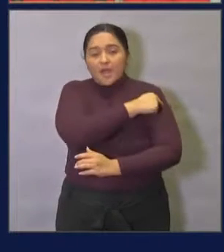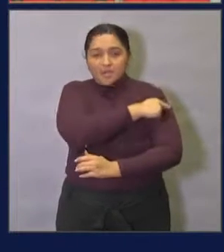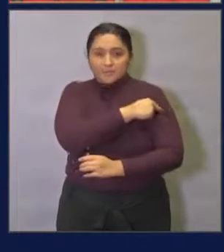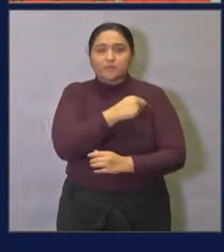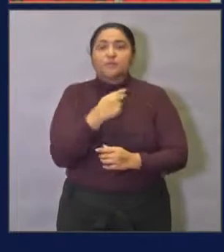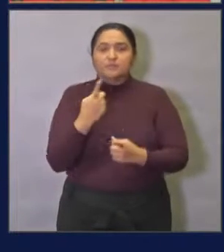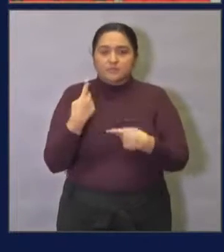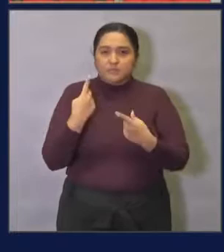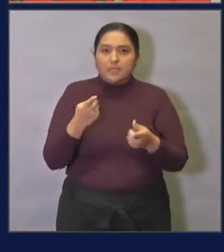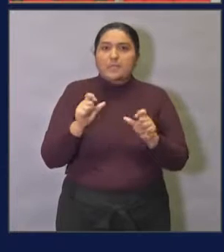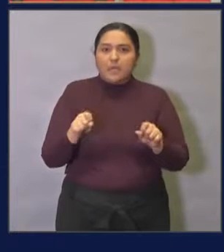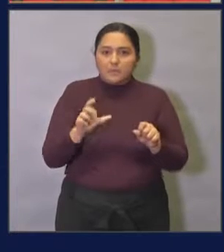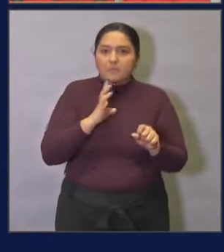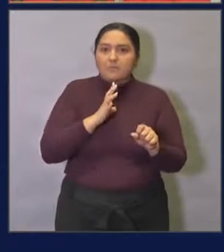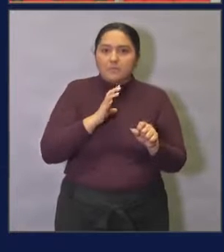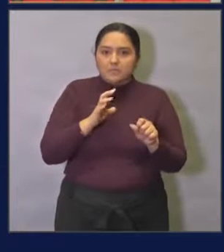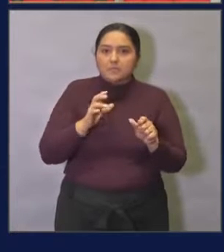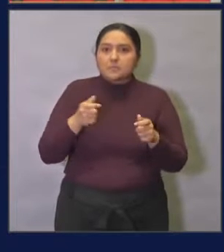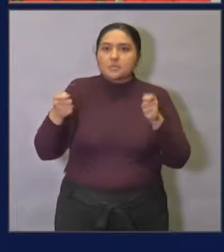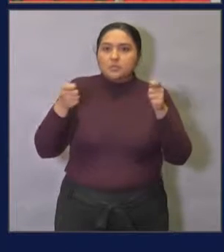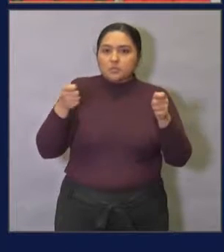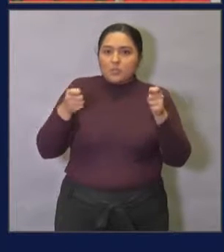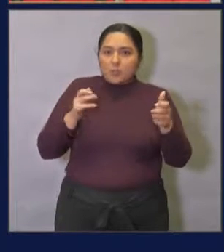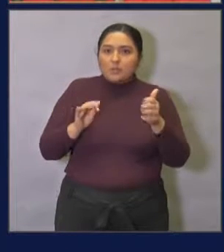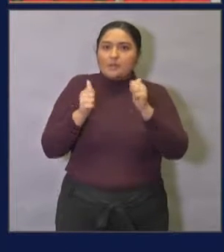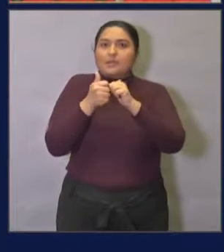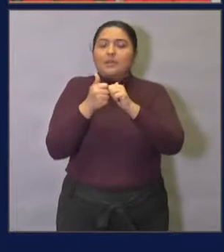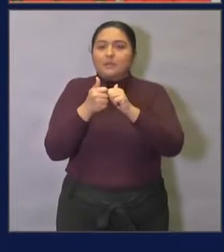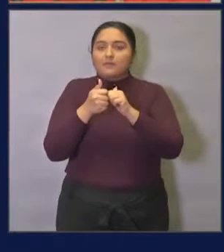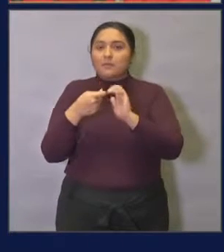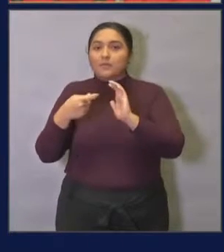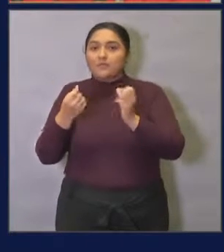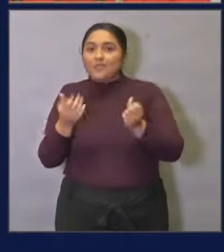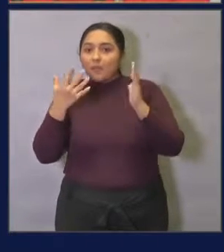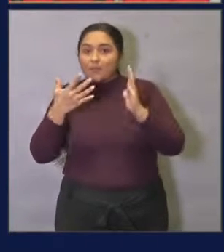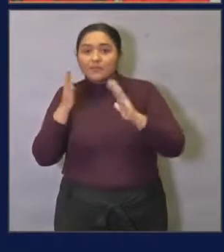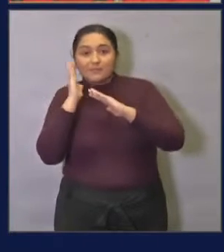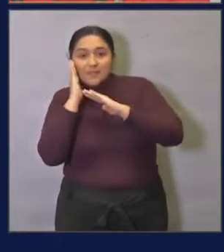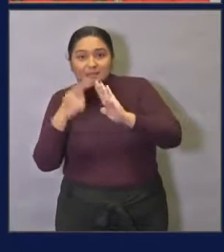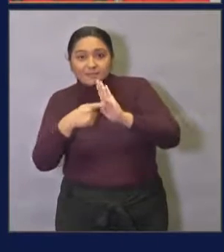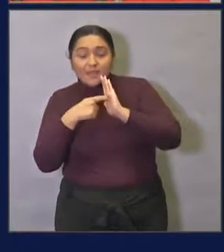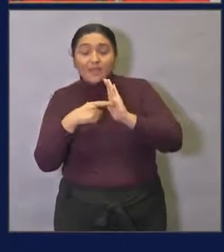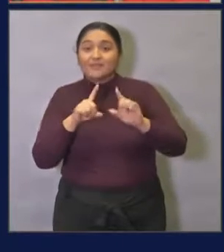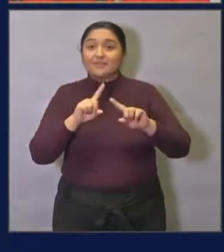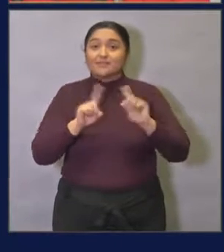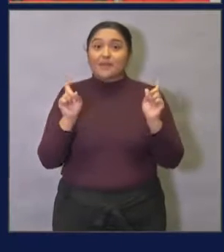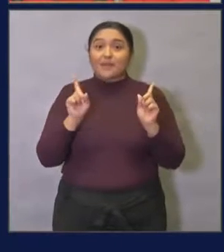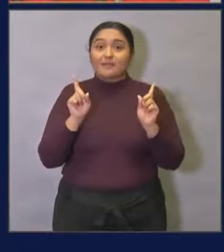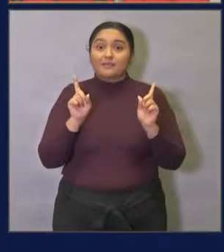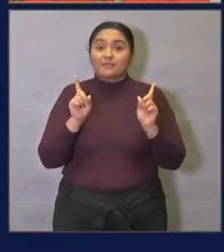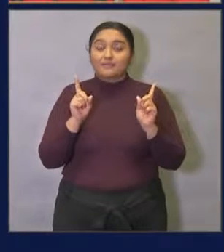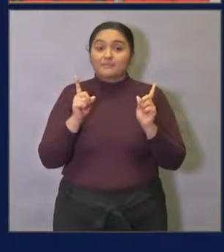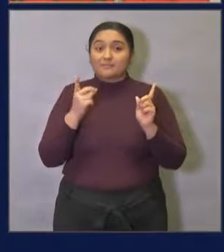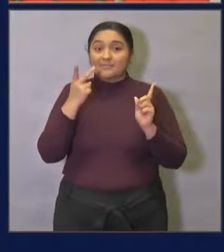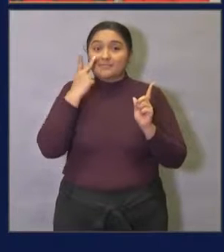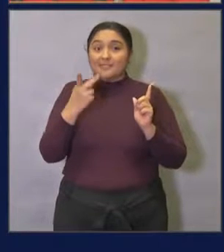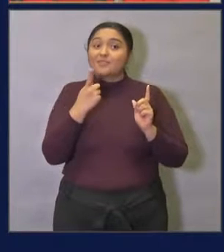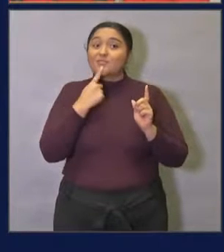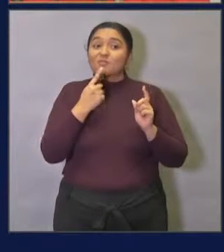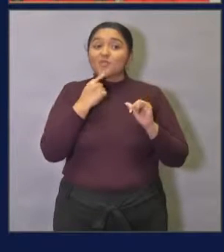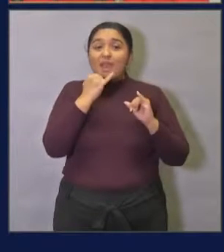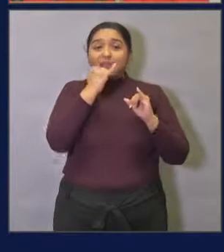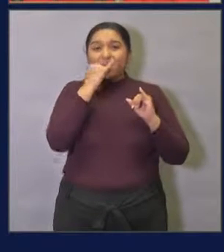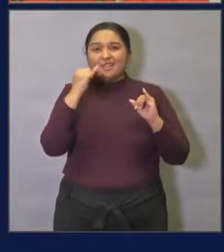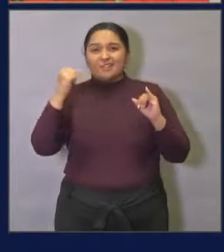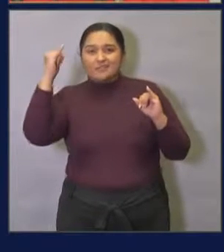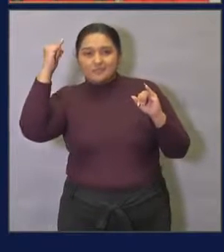up with the increase in demand for hospital beds, but that ability, represented by the distance between the red dotted line, or